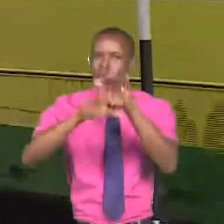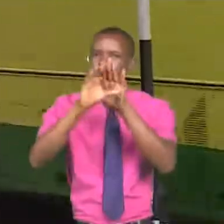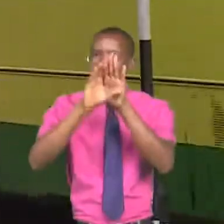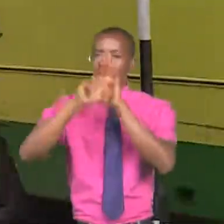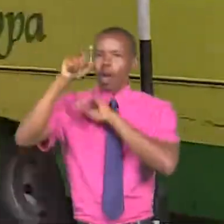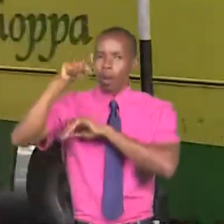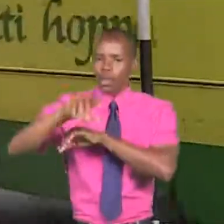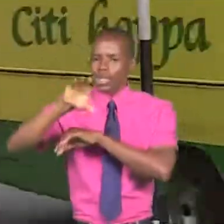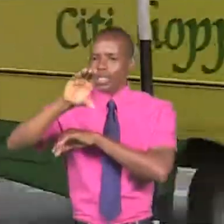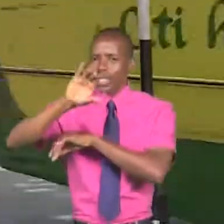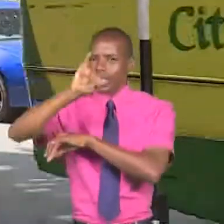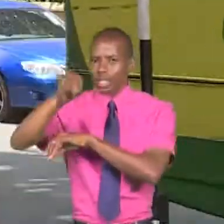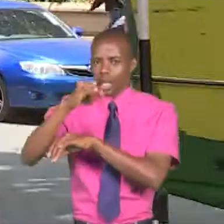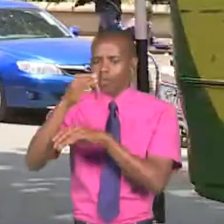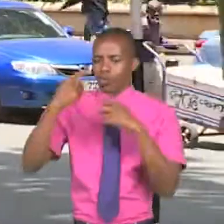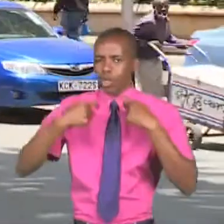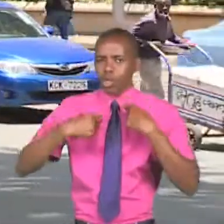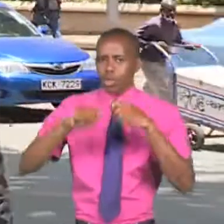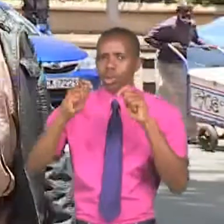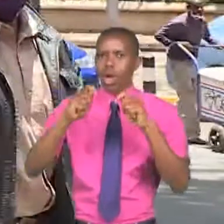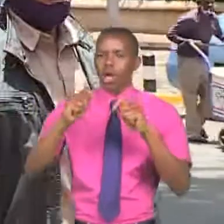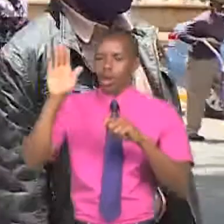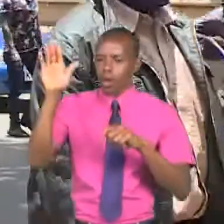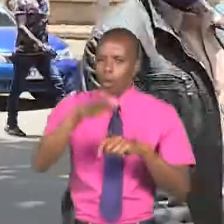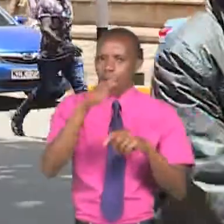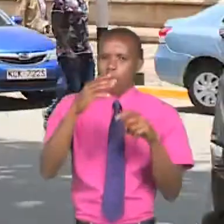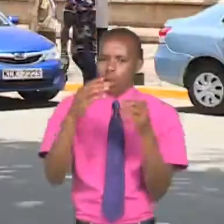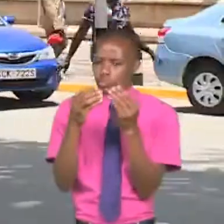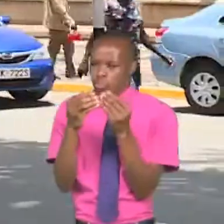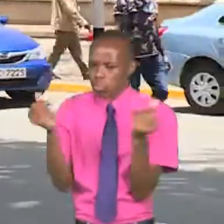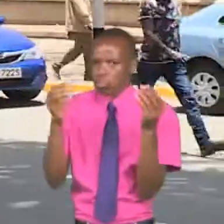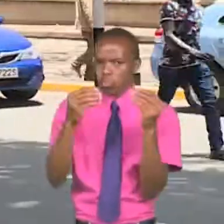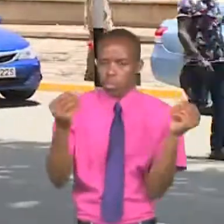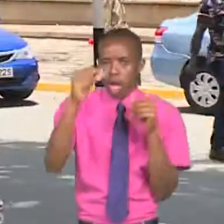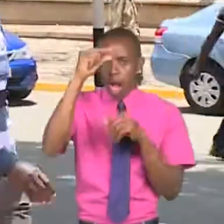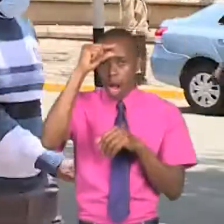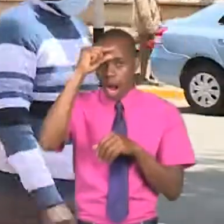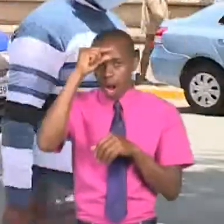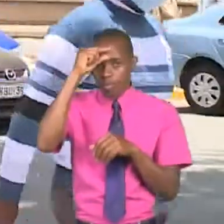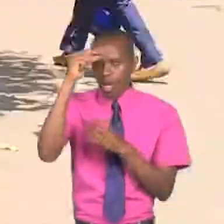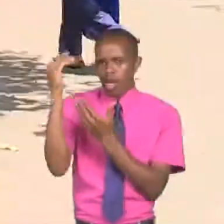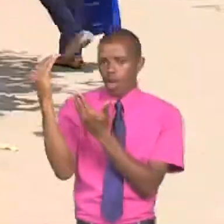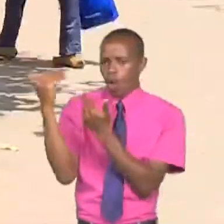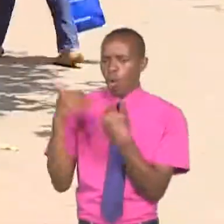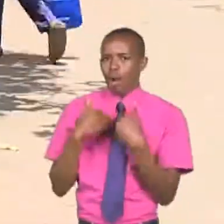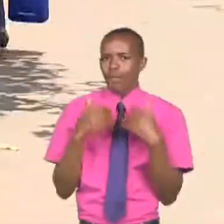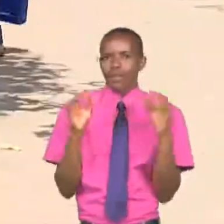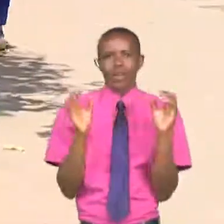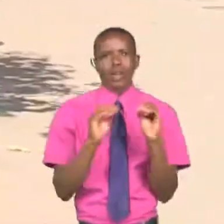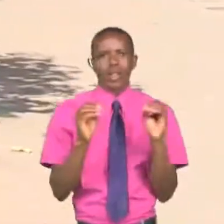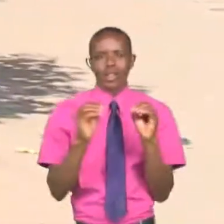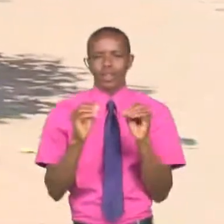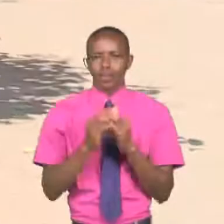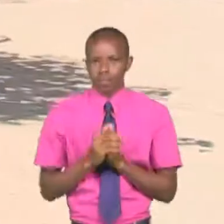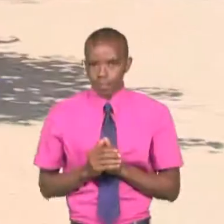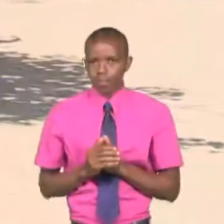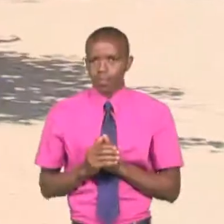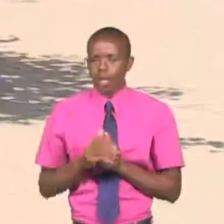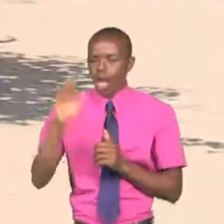hata kijaribu kuingilia mambo ya kuvunjwa kwa bunge, hii serikali hatuna tumaini naye. The president shouldn't go ahead to